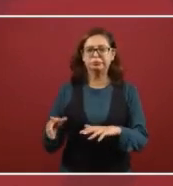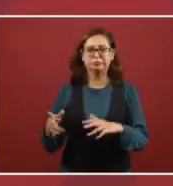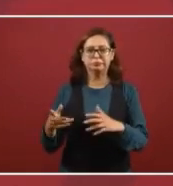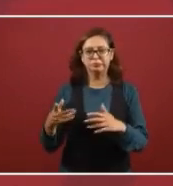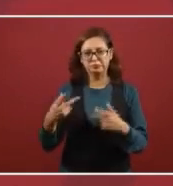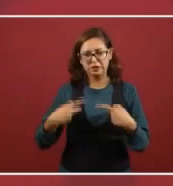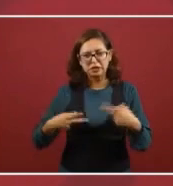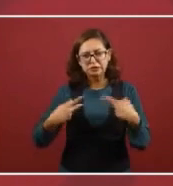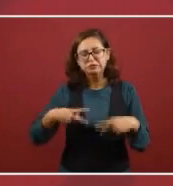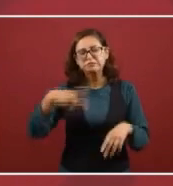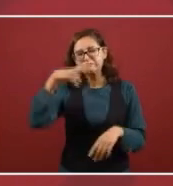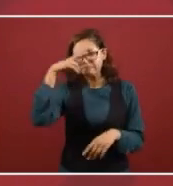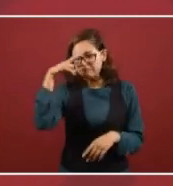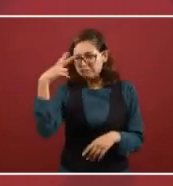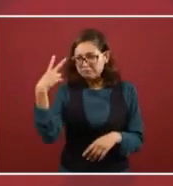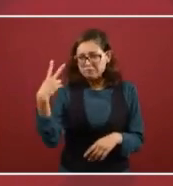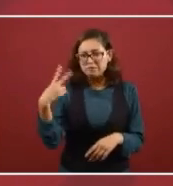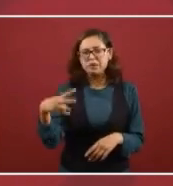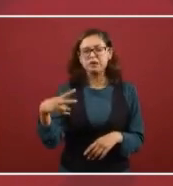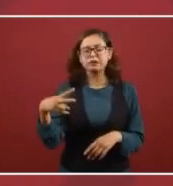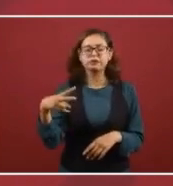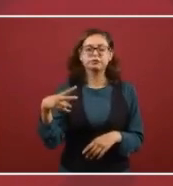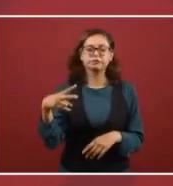of some Mexicans